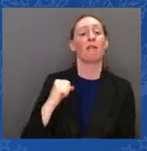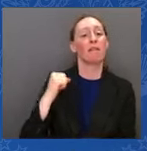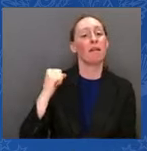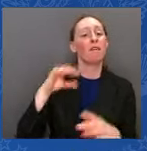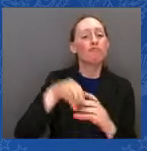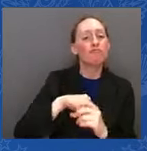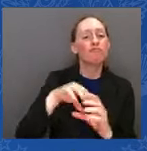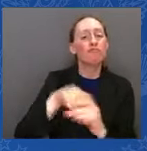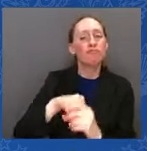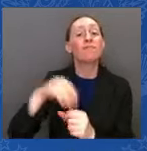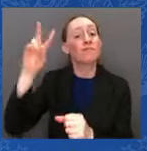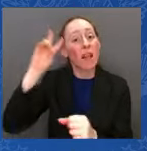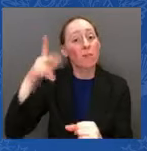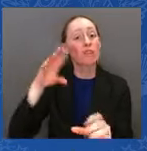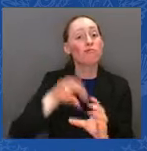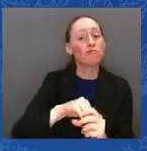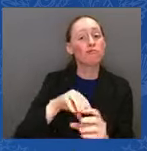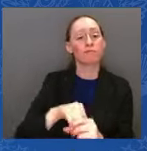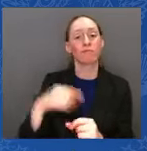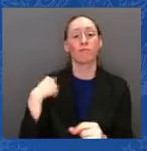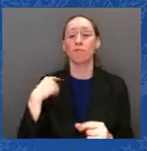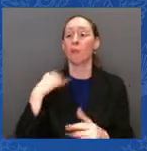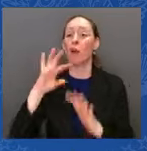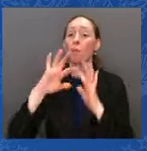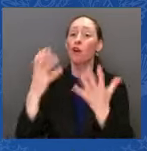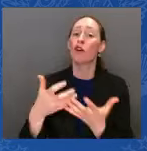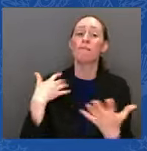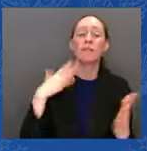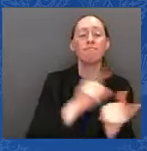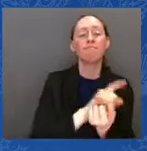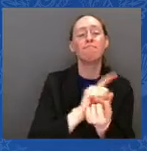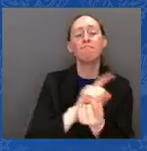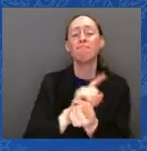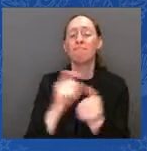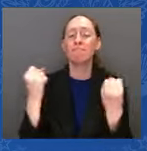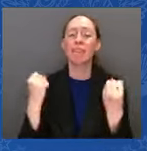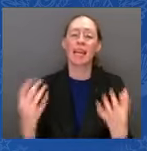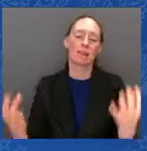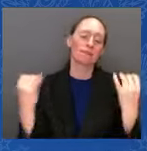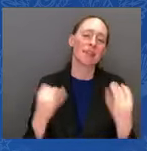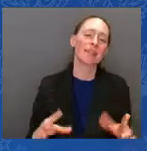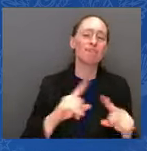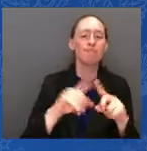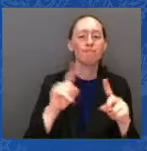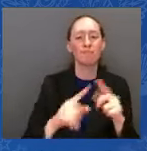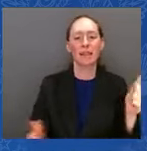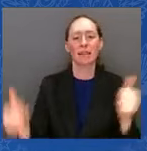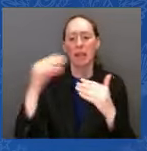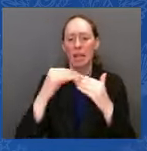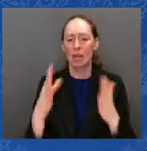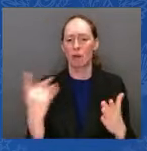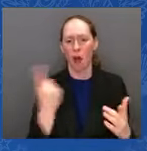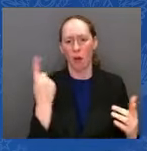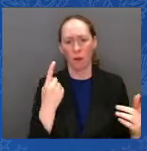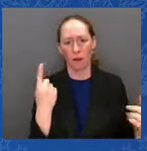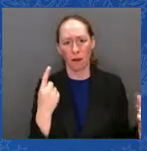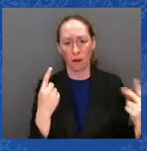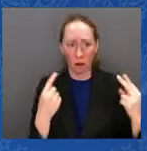over 88 heads of state so far. They all are looking at me. Are you guys serious? No, I'm